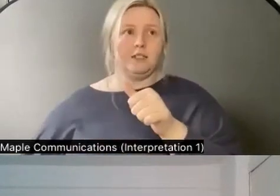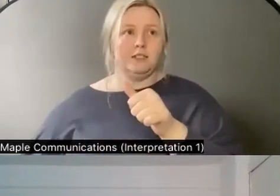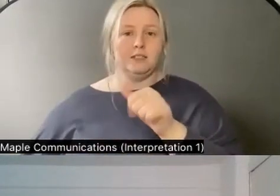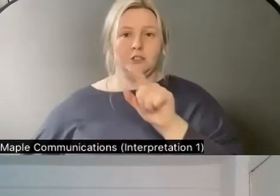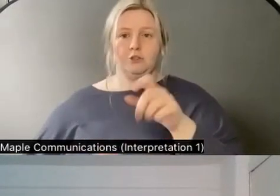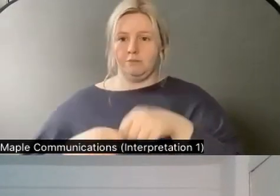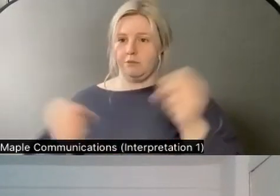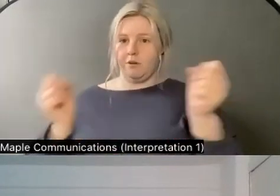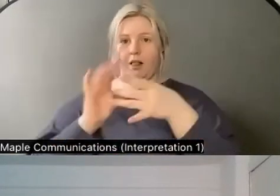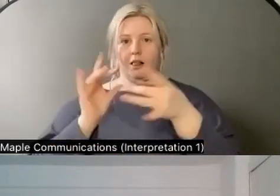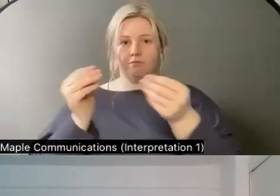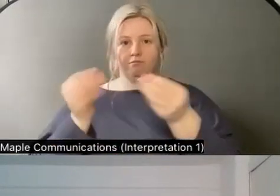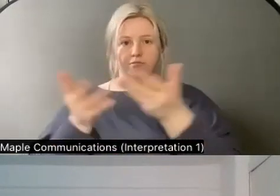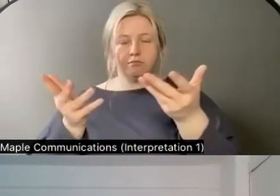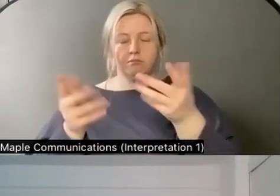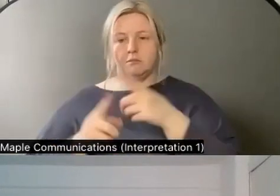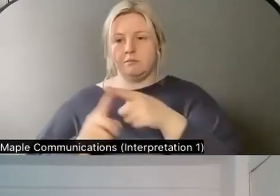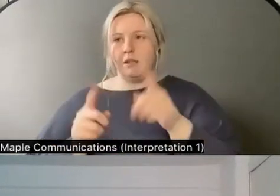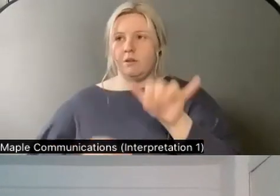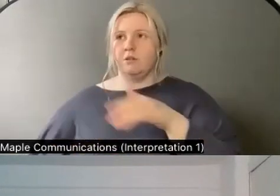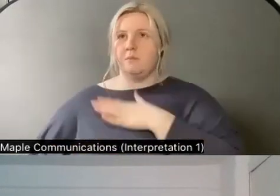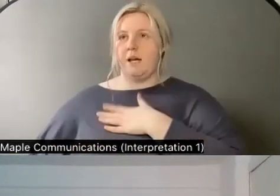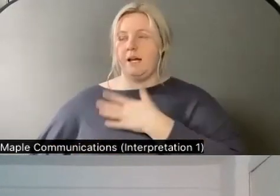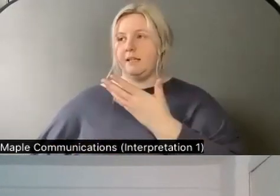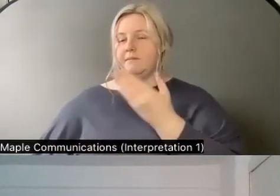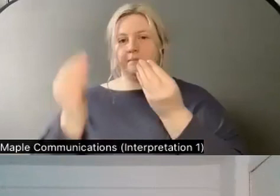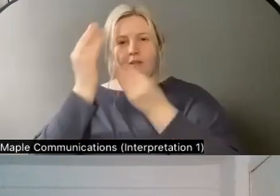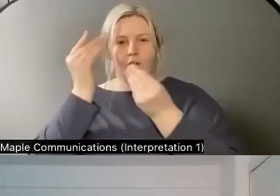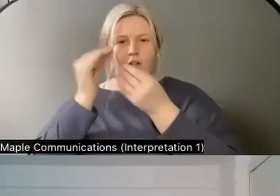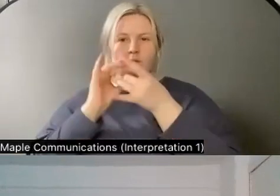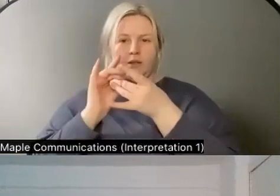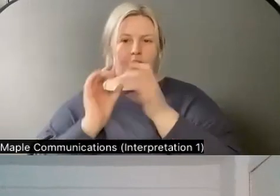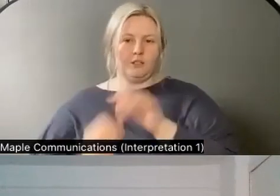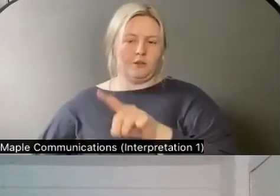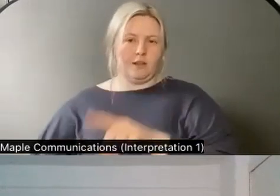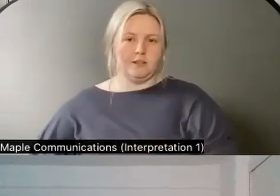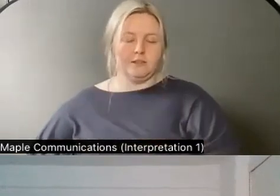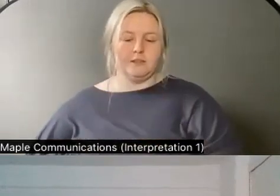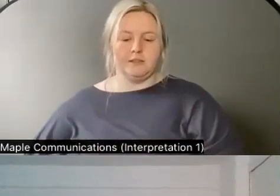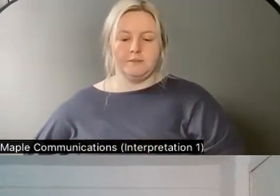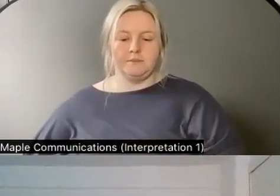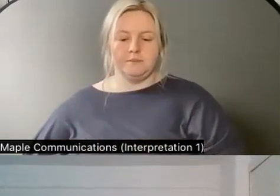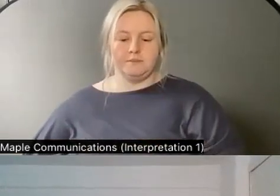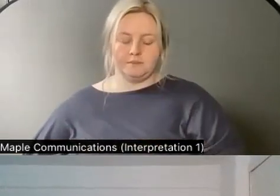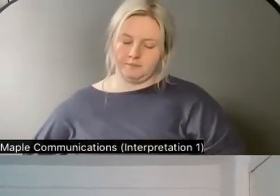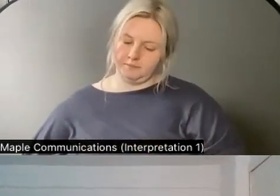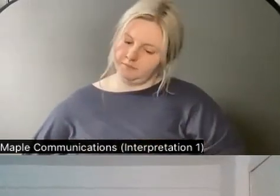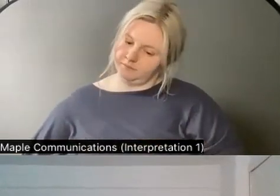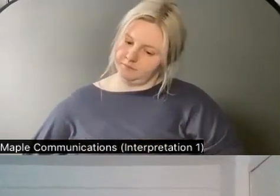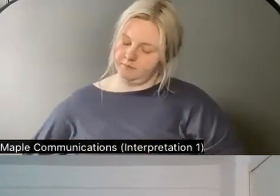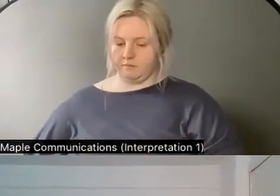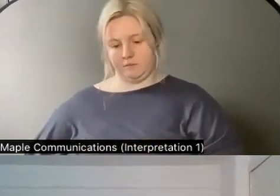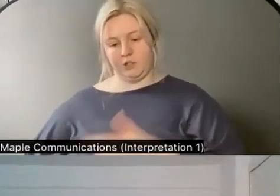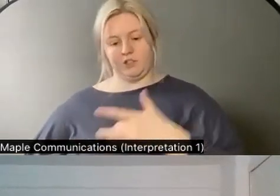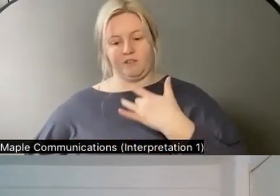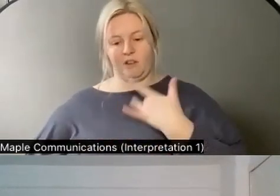So yeah, those are sort of my provisional thoughts at the moment. Just how really lonely